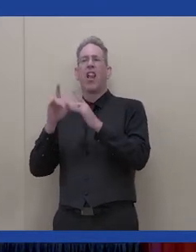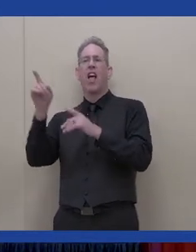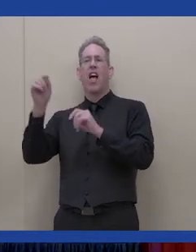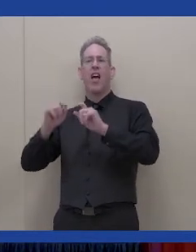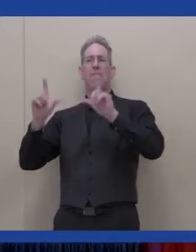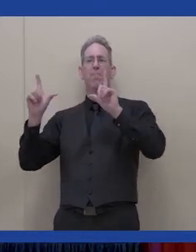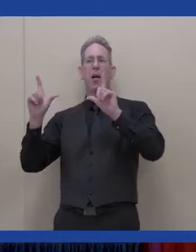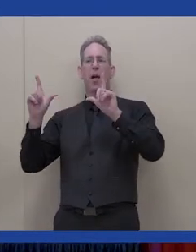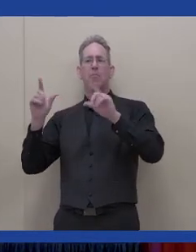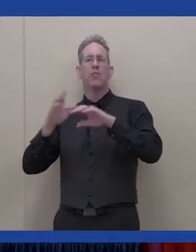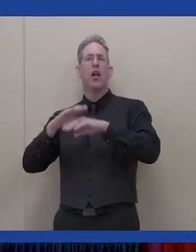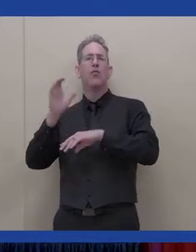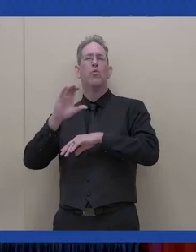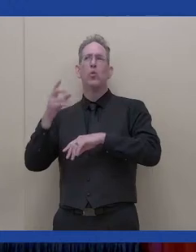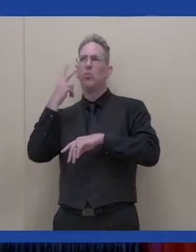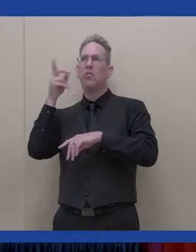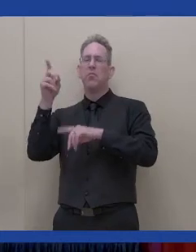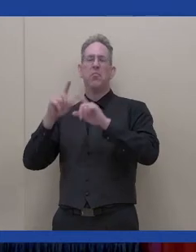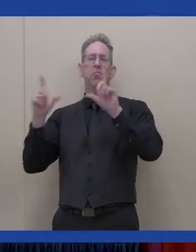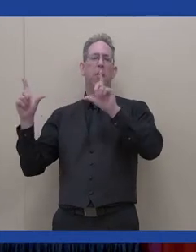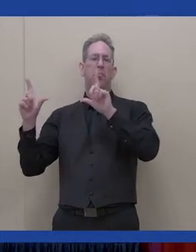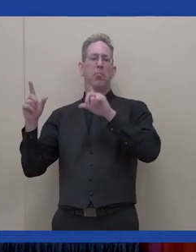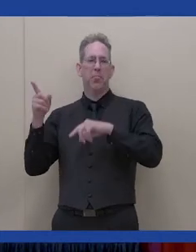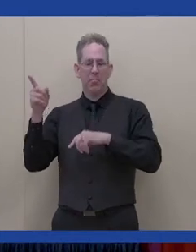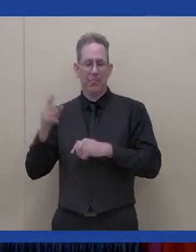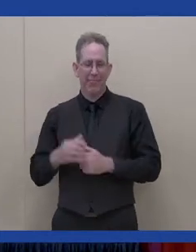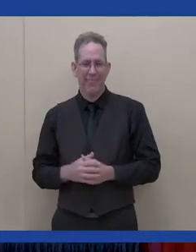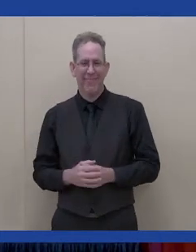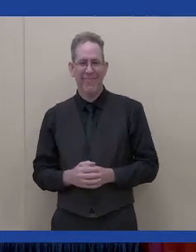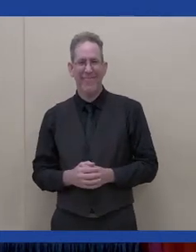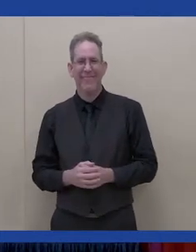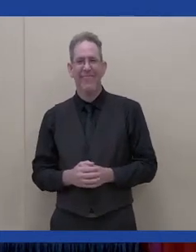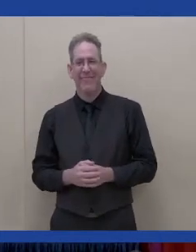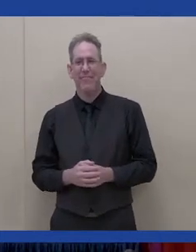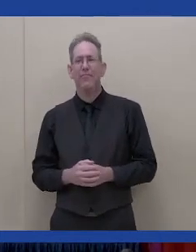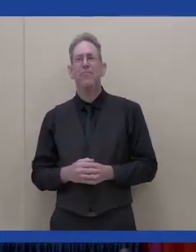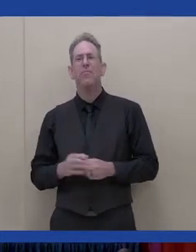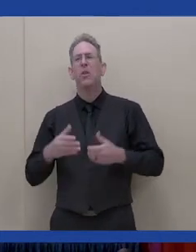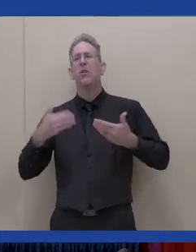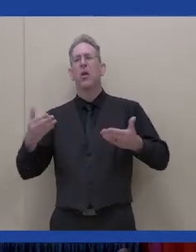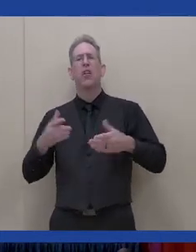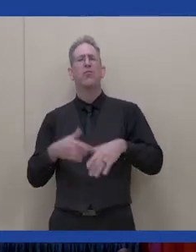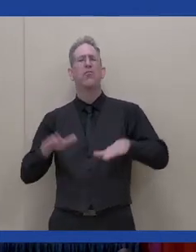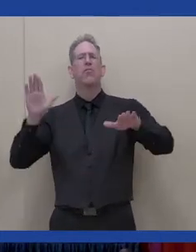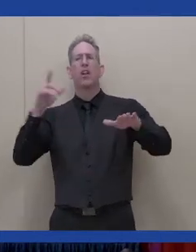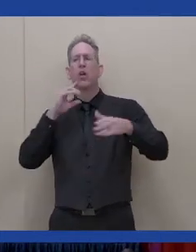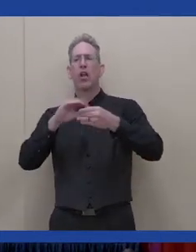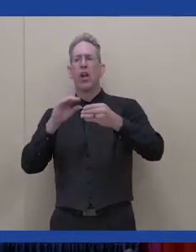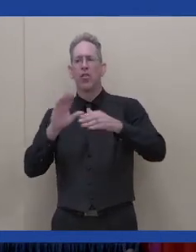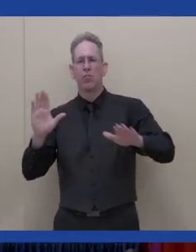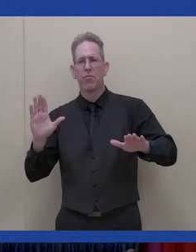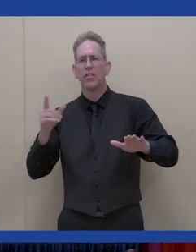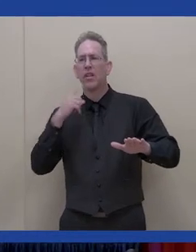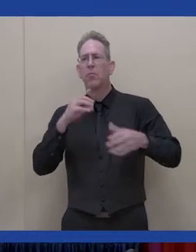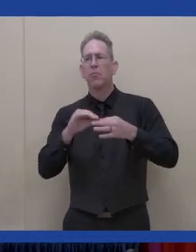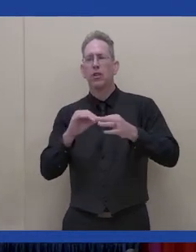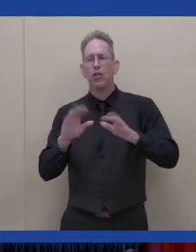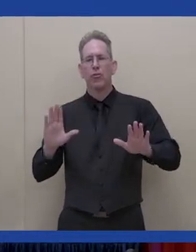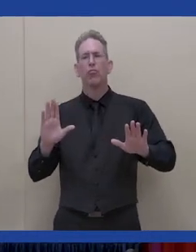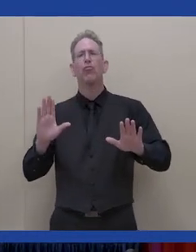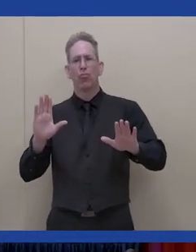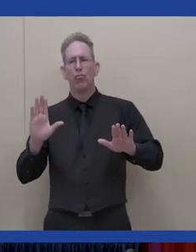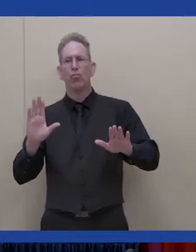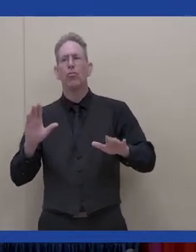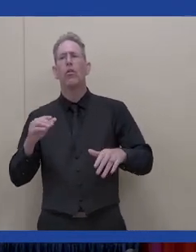it. Great. Okay. So please raise your right hand and repeat after me. Under